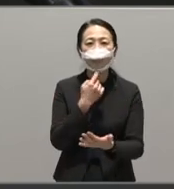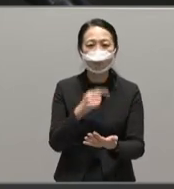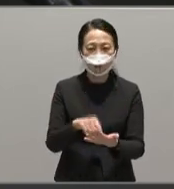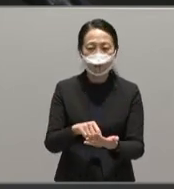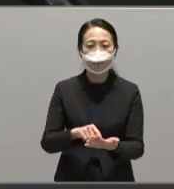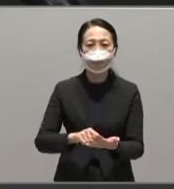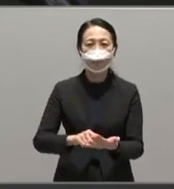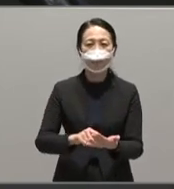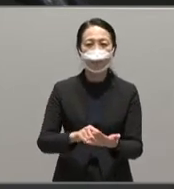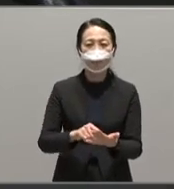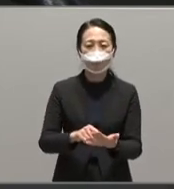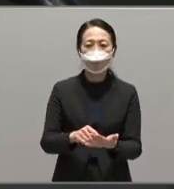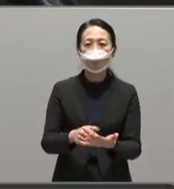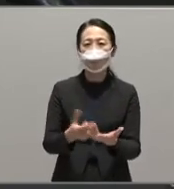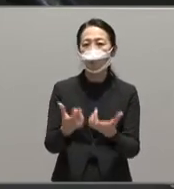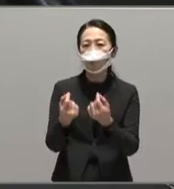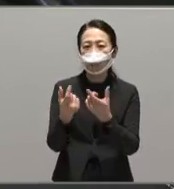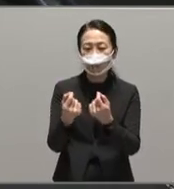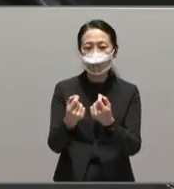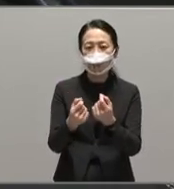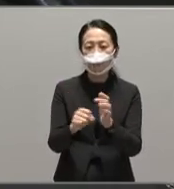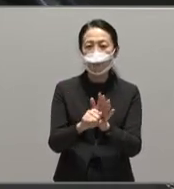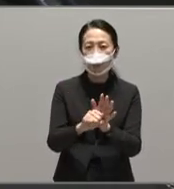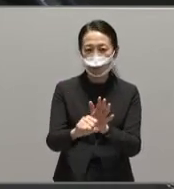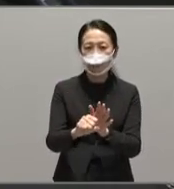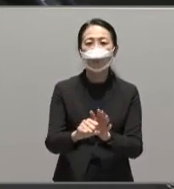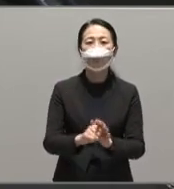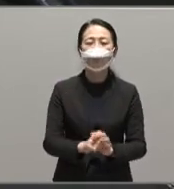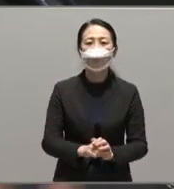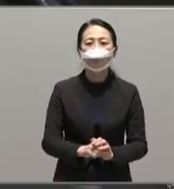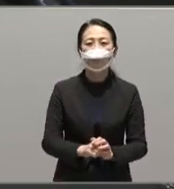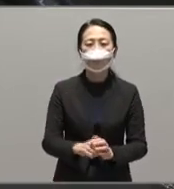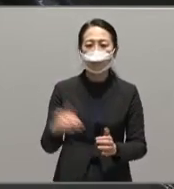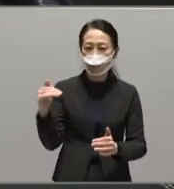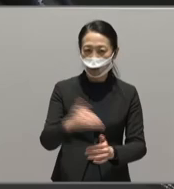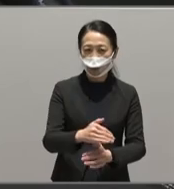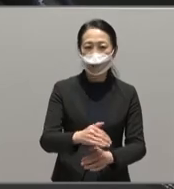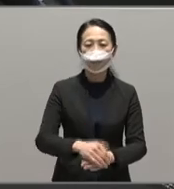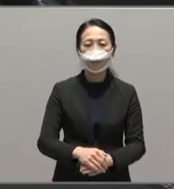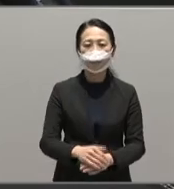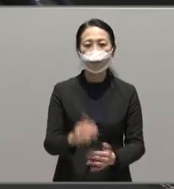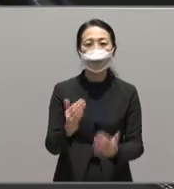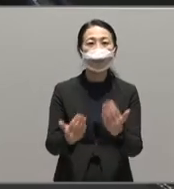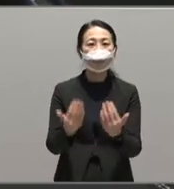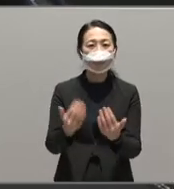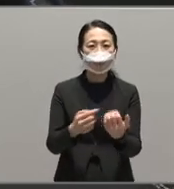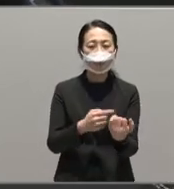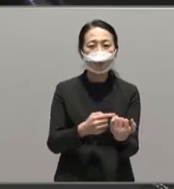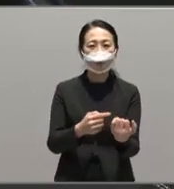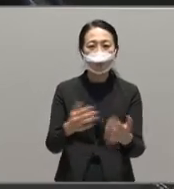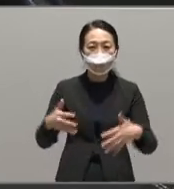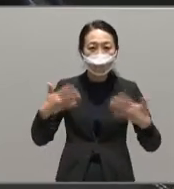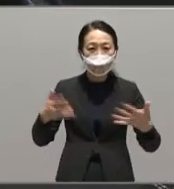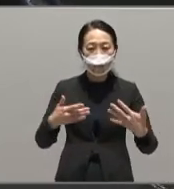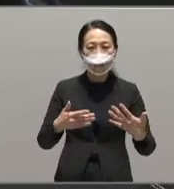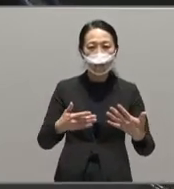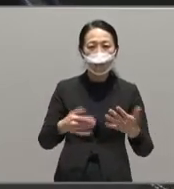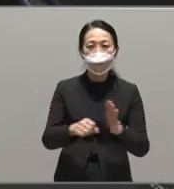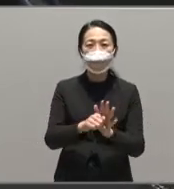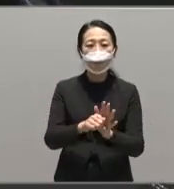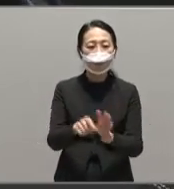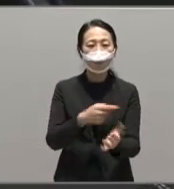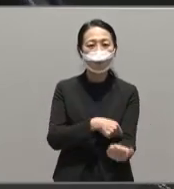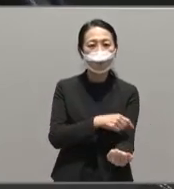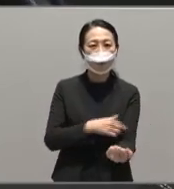with a weak immune system, again, the same thing. So immunity level is low. But the